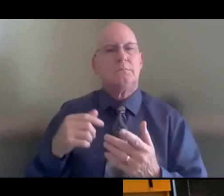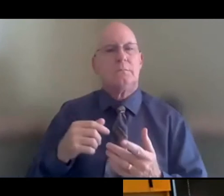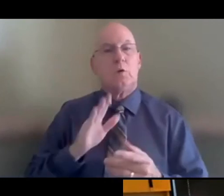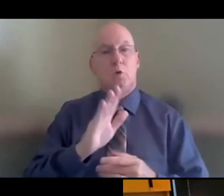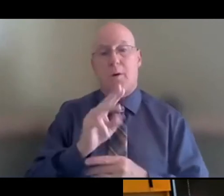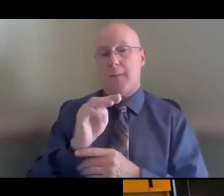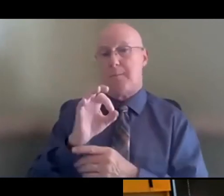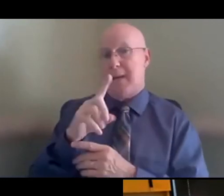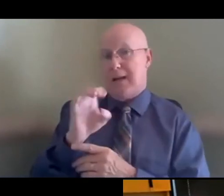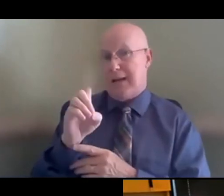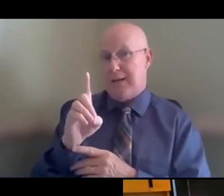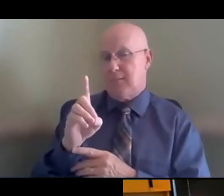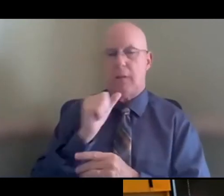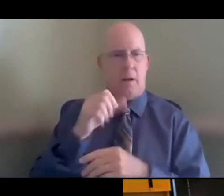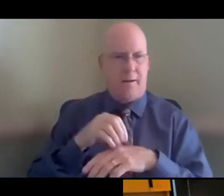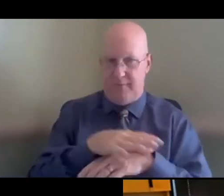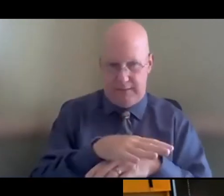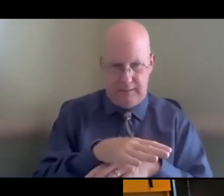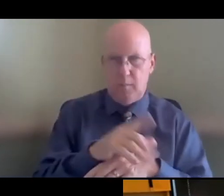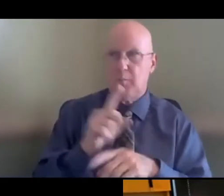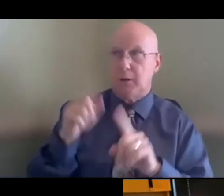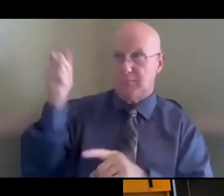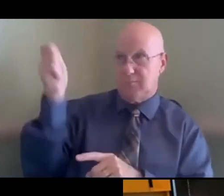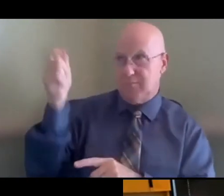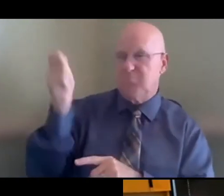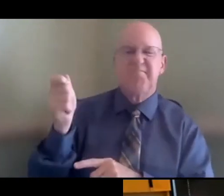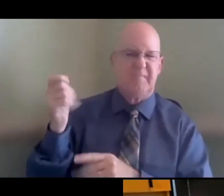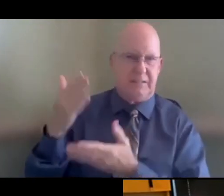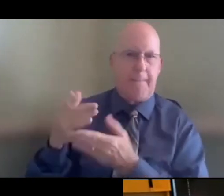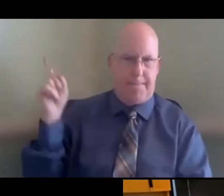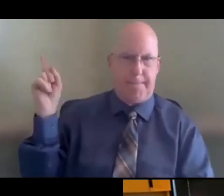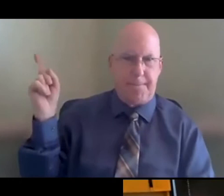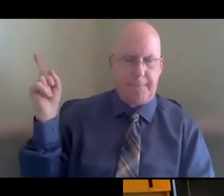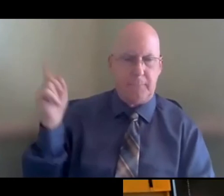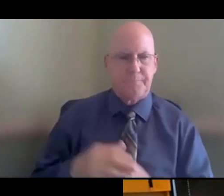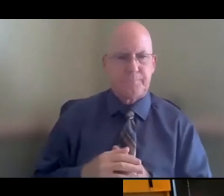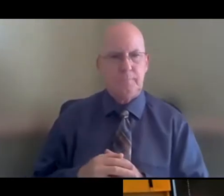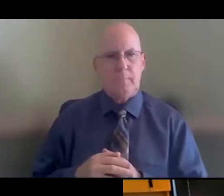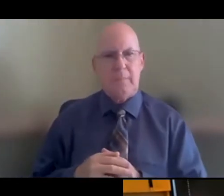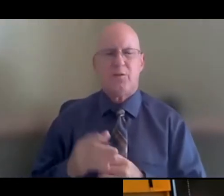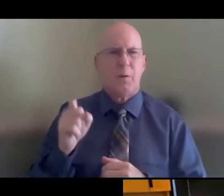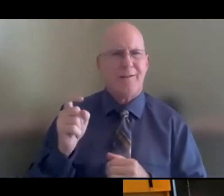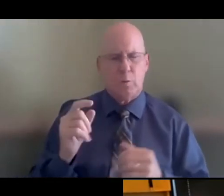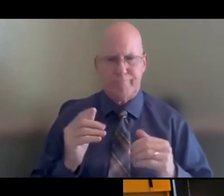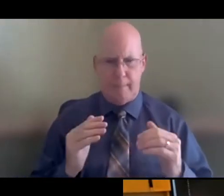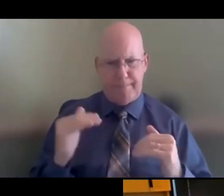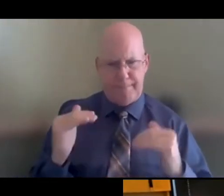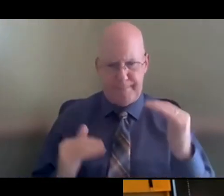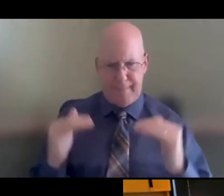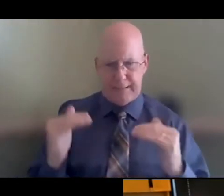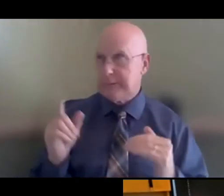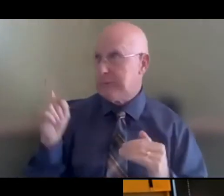benefit. But once again, the whole idea of planning and like, as Katherine was saying, balancing between what's